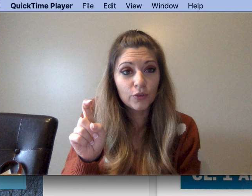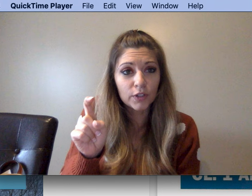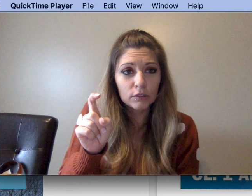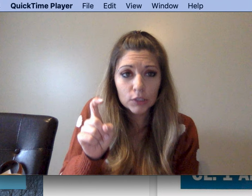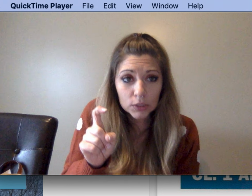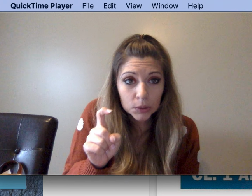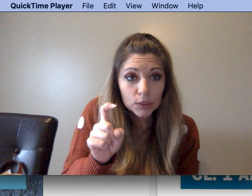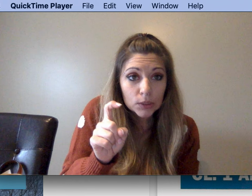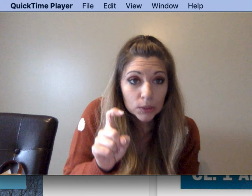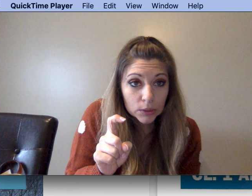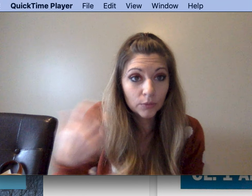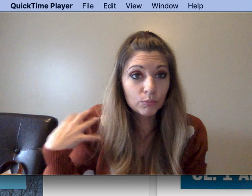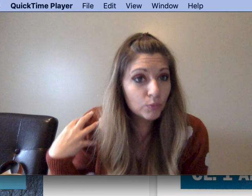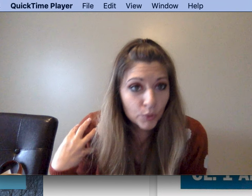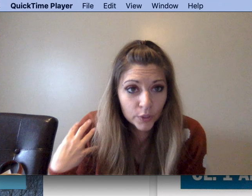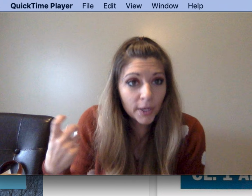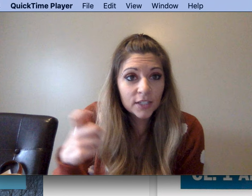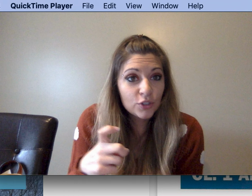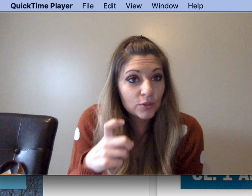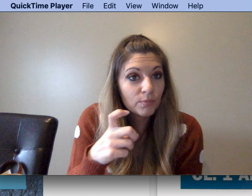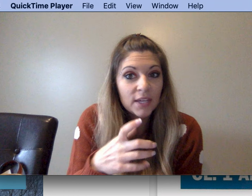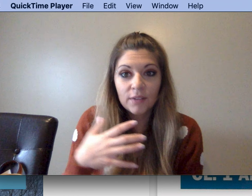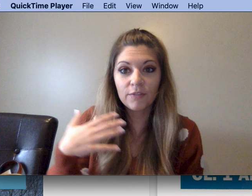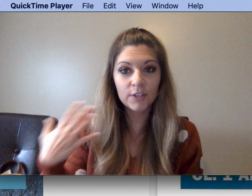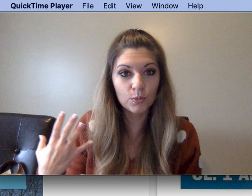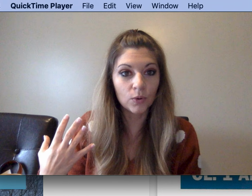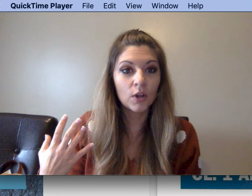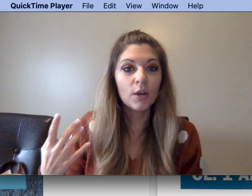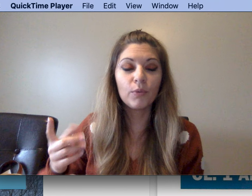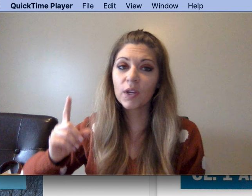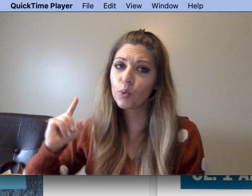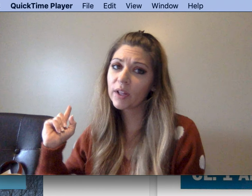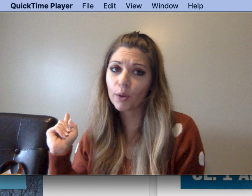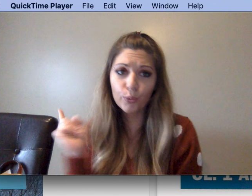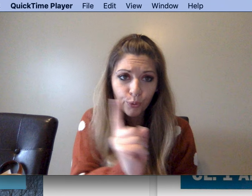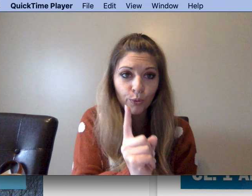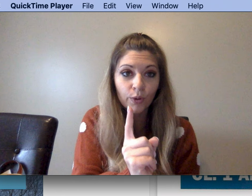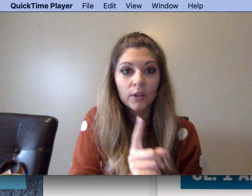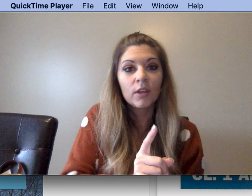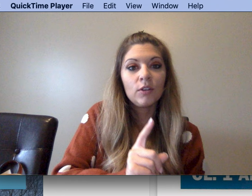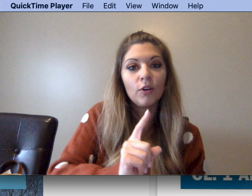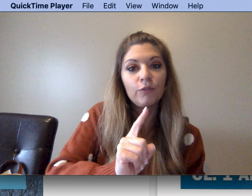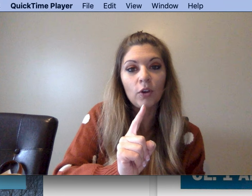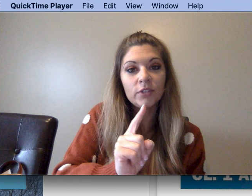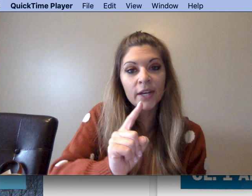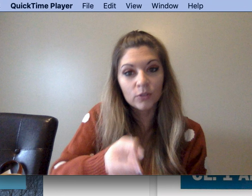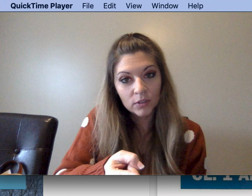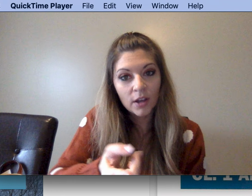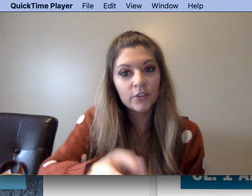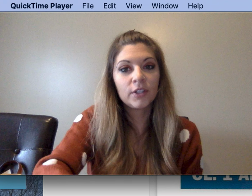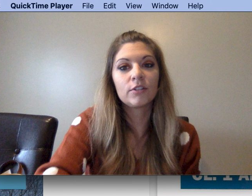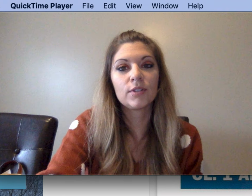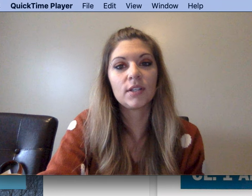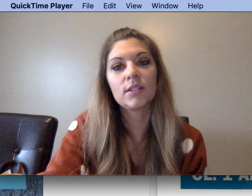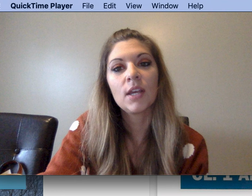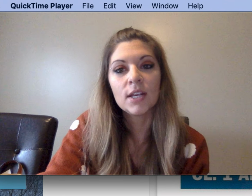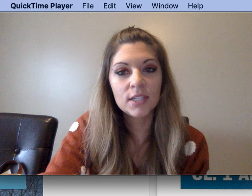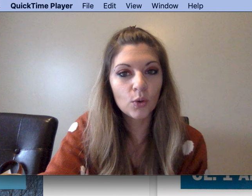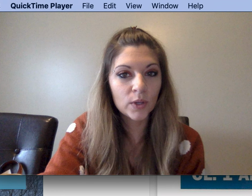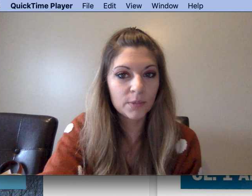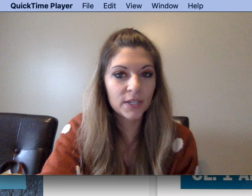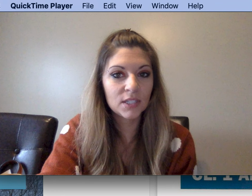hunched over, move your body too, make it visual, moving quickly, fall down, other